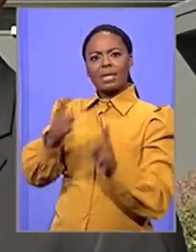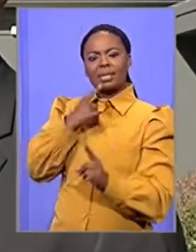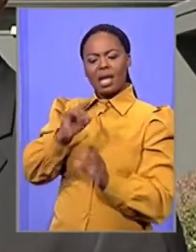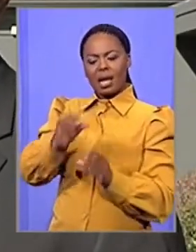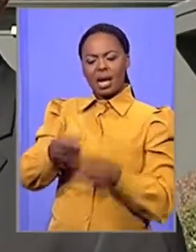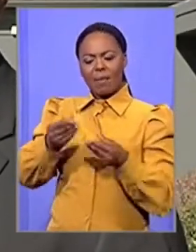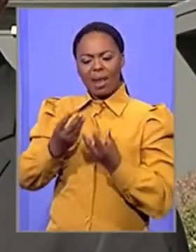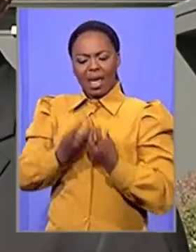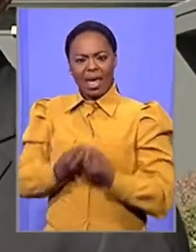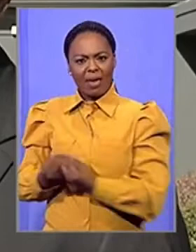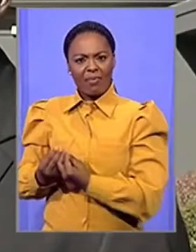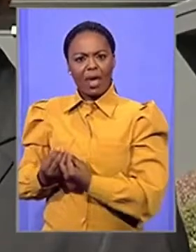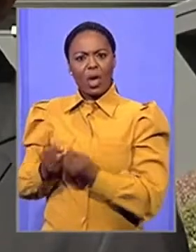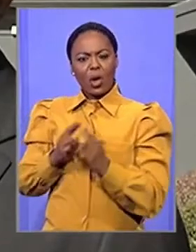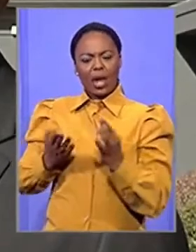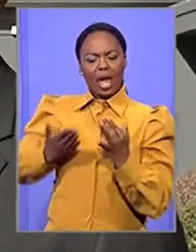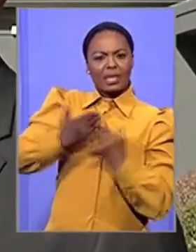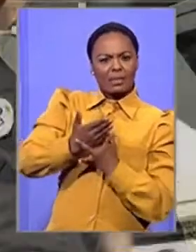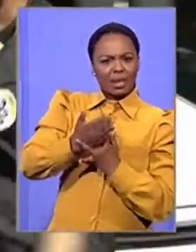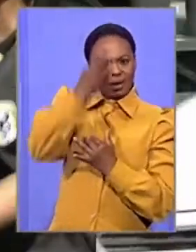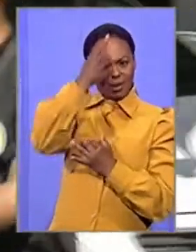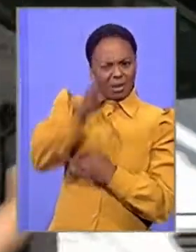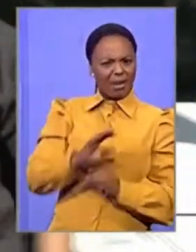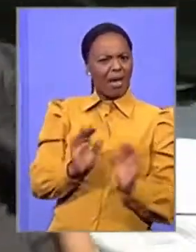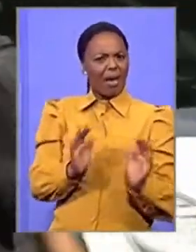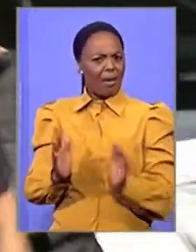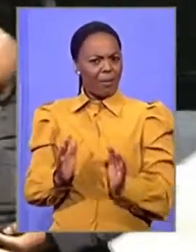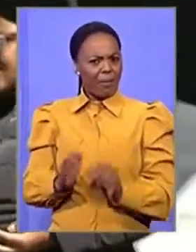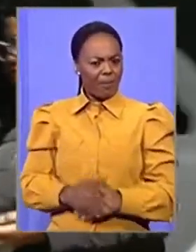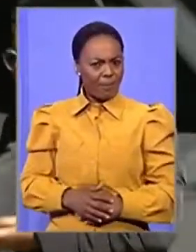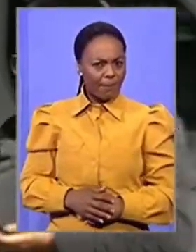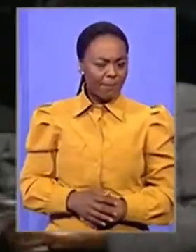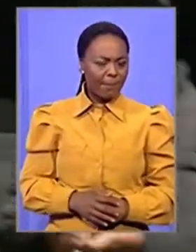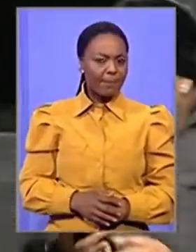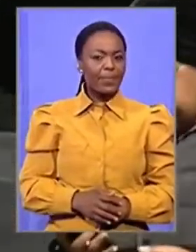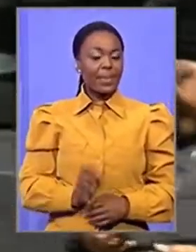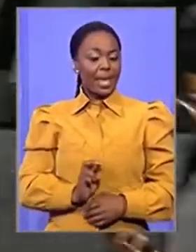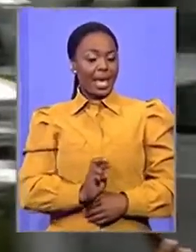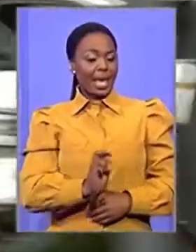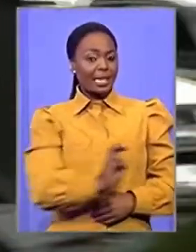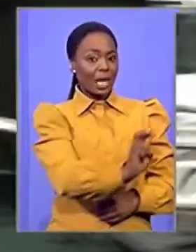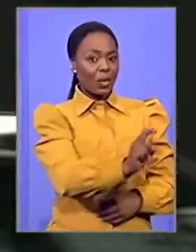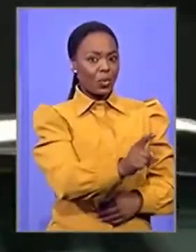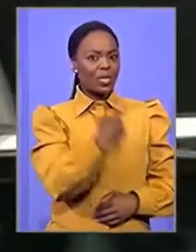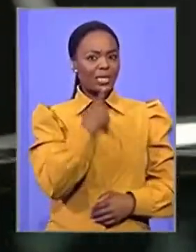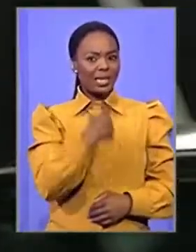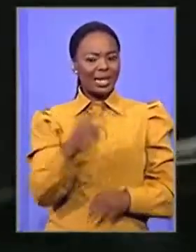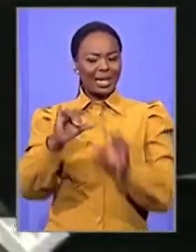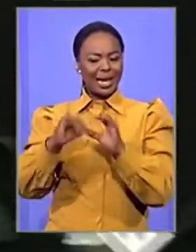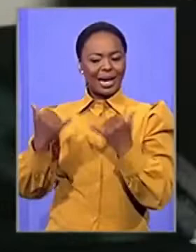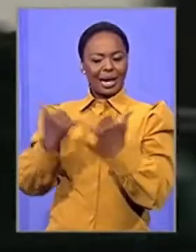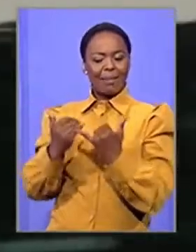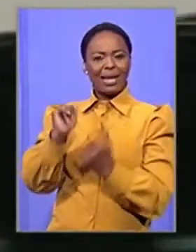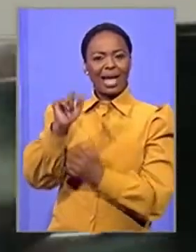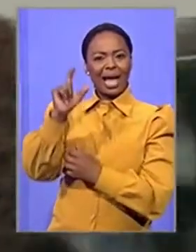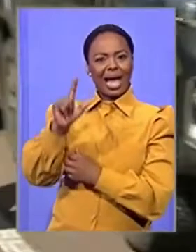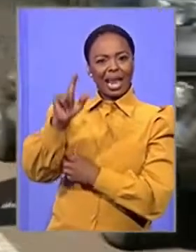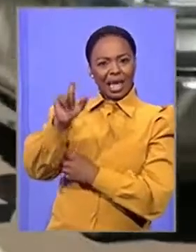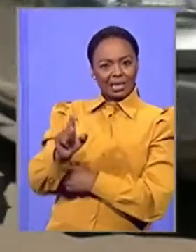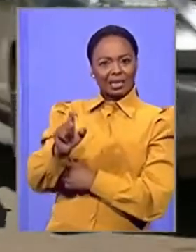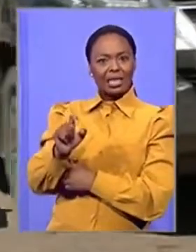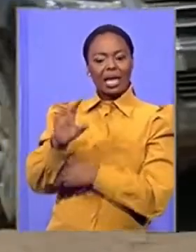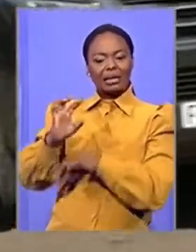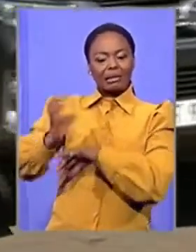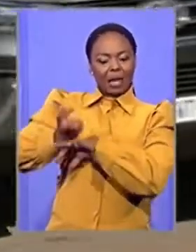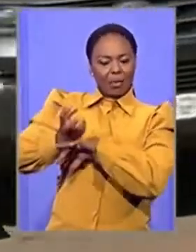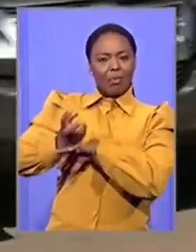have are not accessible to the state. SIU e re godiseile hore khamphane ya Alexander Bay Diamonds